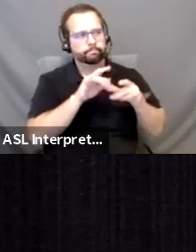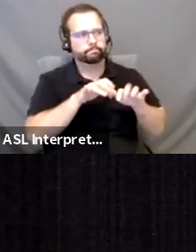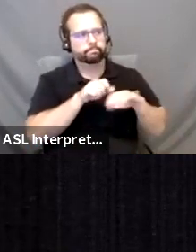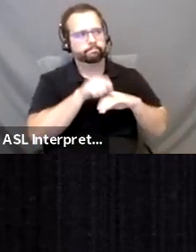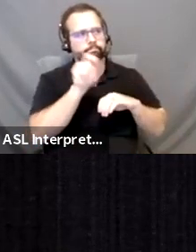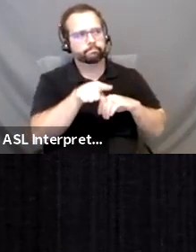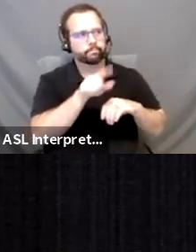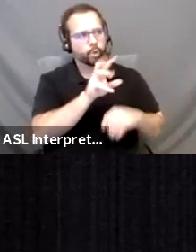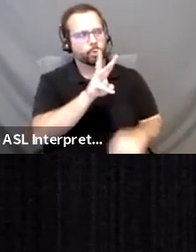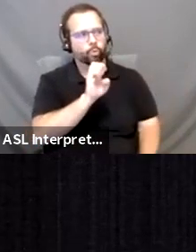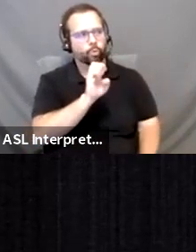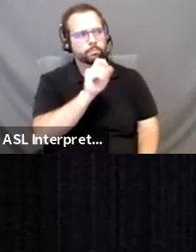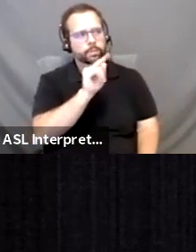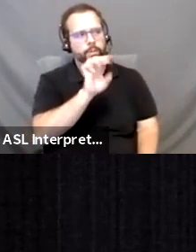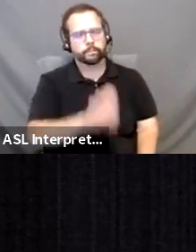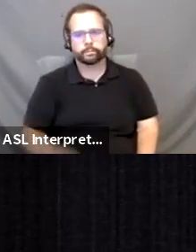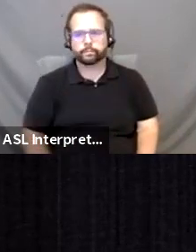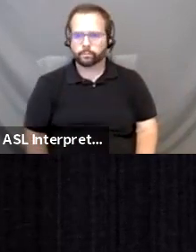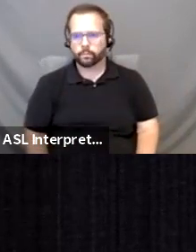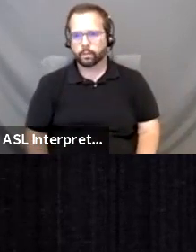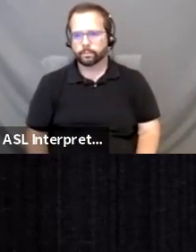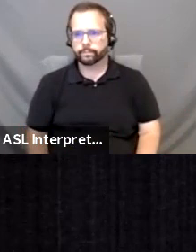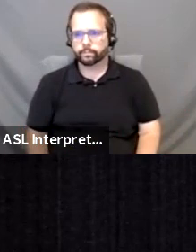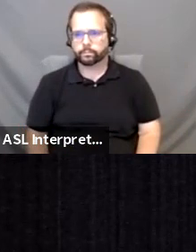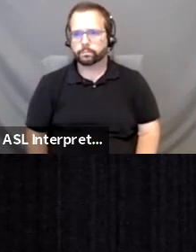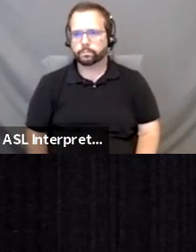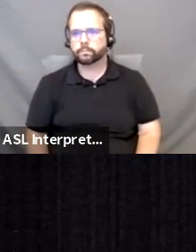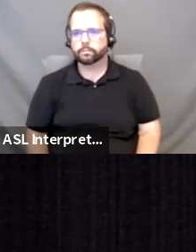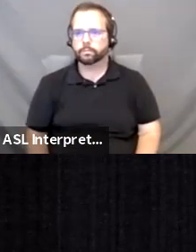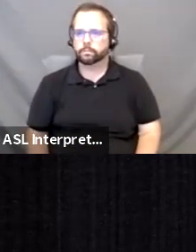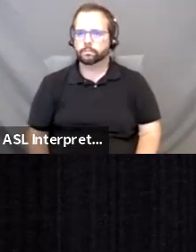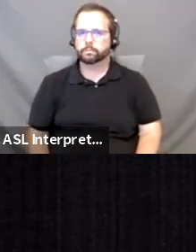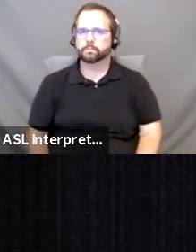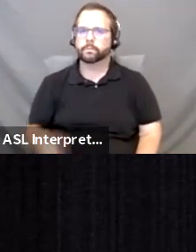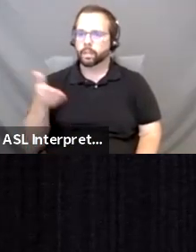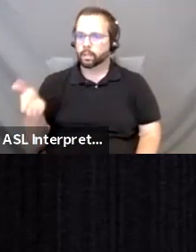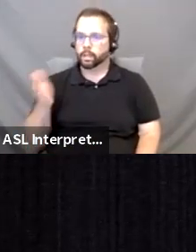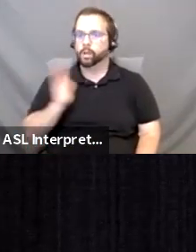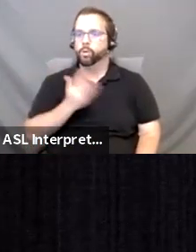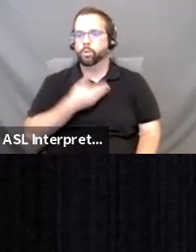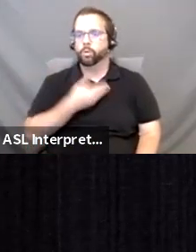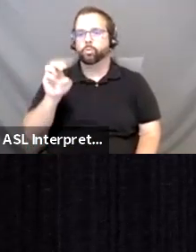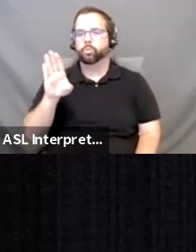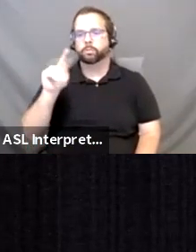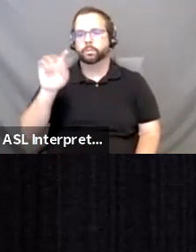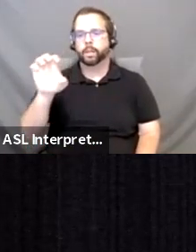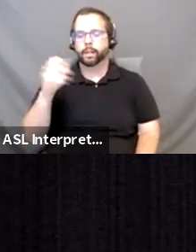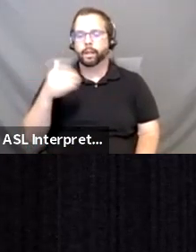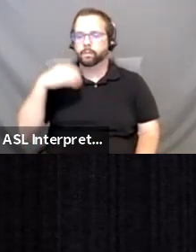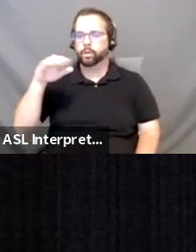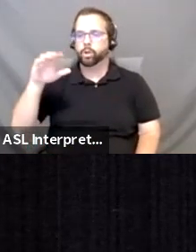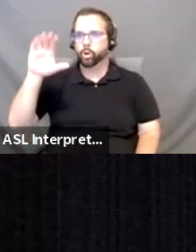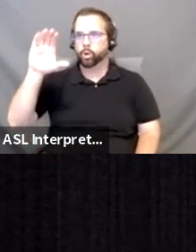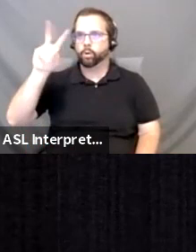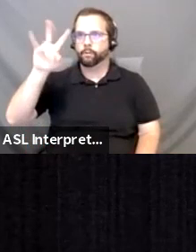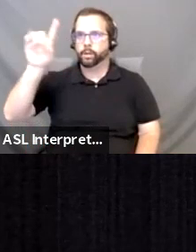the April website, there's a COVID tab, and on one of those tabs, it's IL programs going online. At the bottom, there's ways to